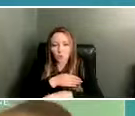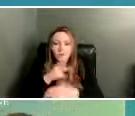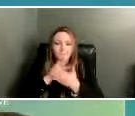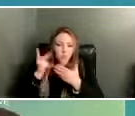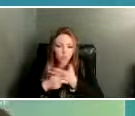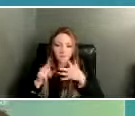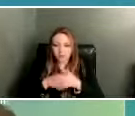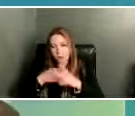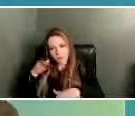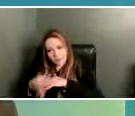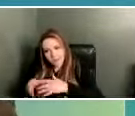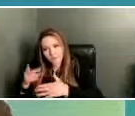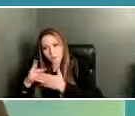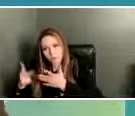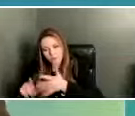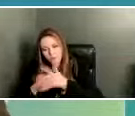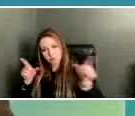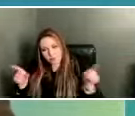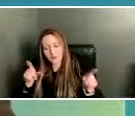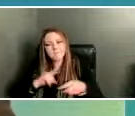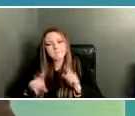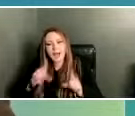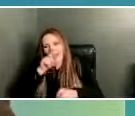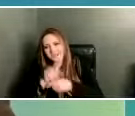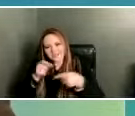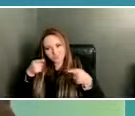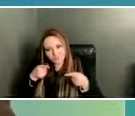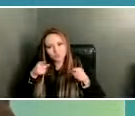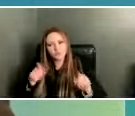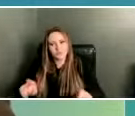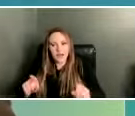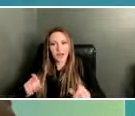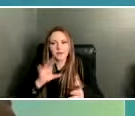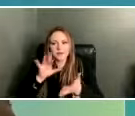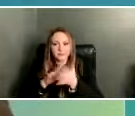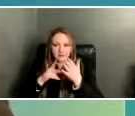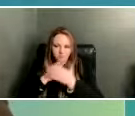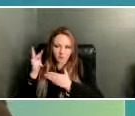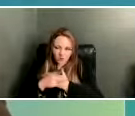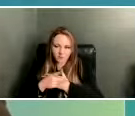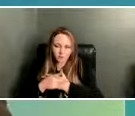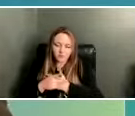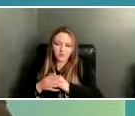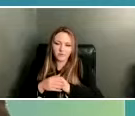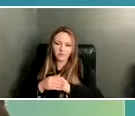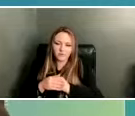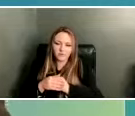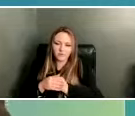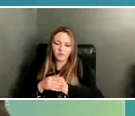program starts and after the program starts, but actually in the middle of the programming. So we do engage